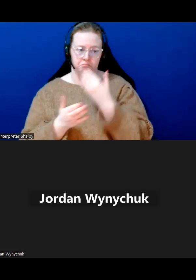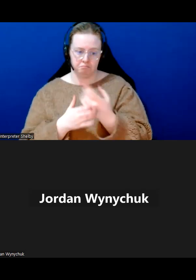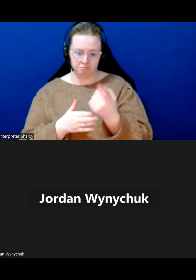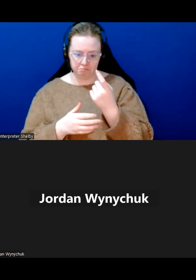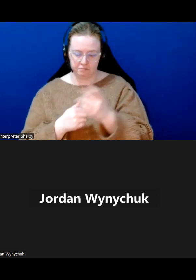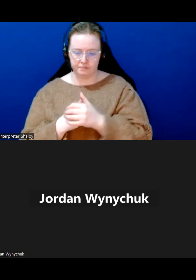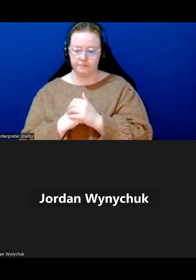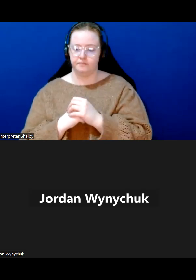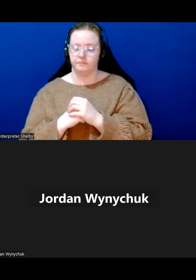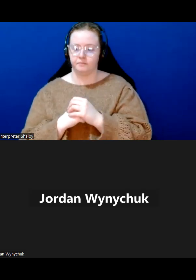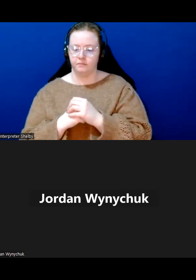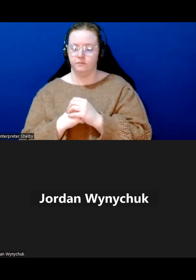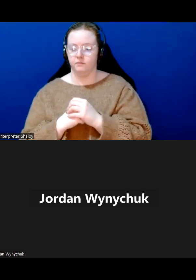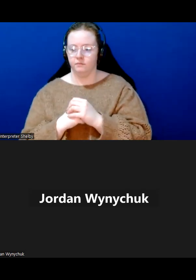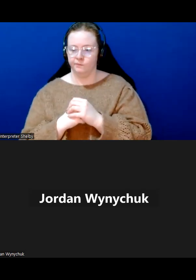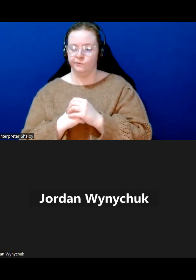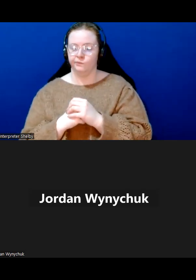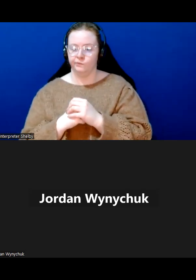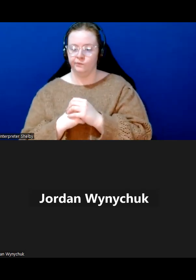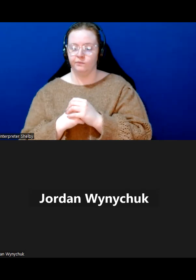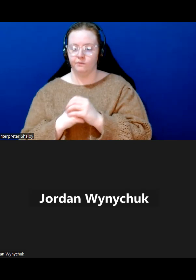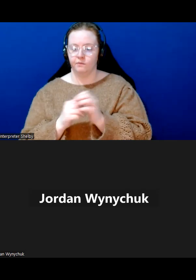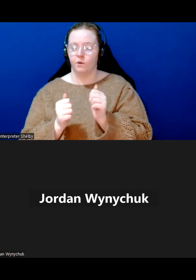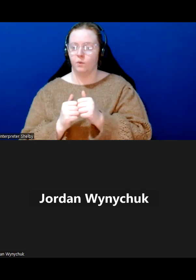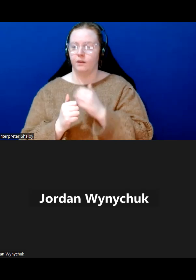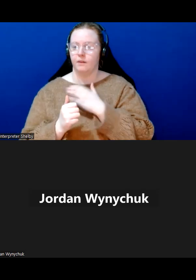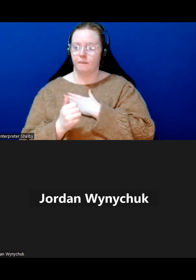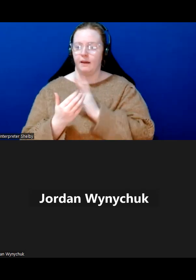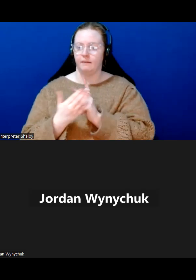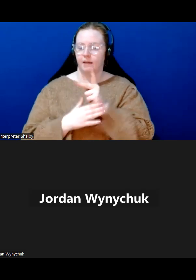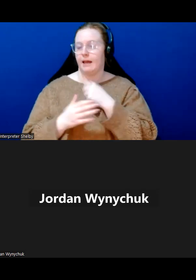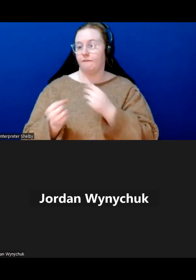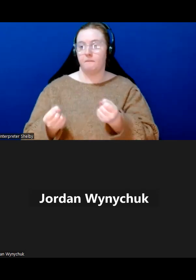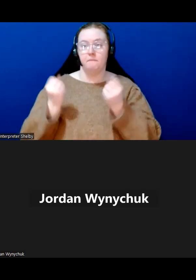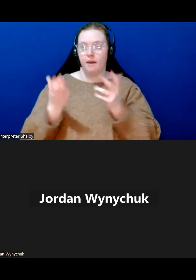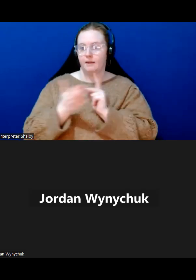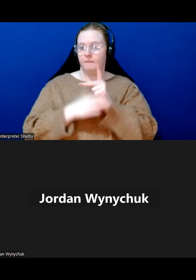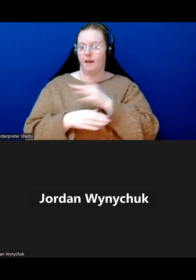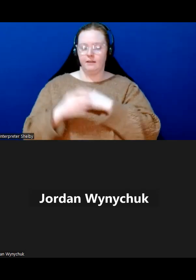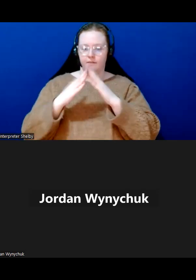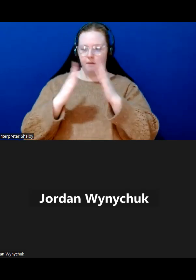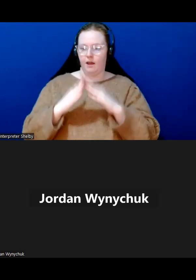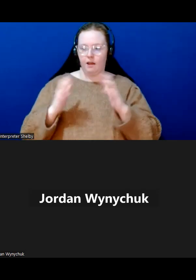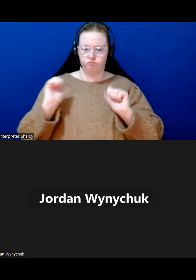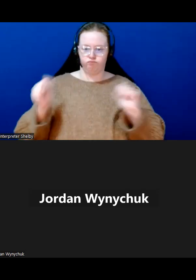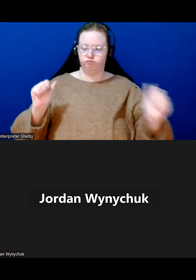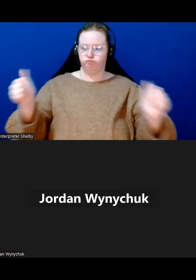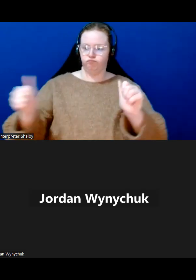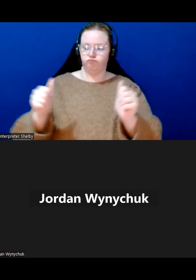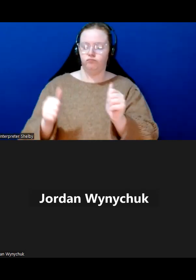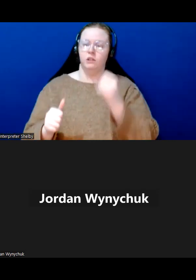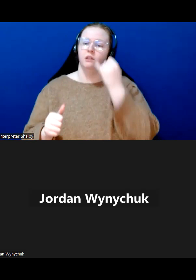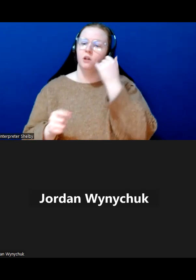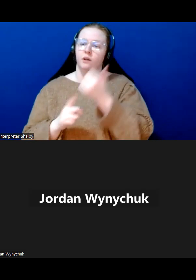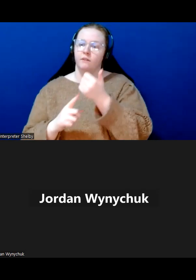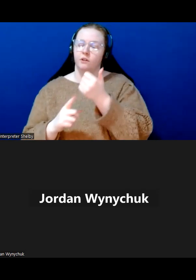actually do with a lot of my plants, I have a very large houseplant collection as well. And often I find that if you have